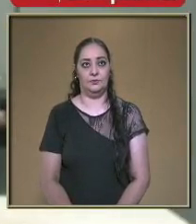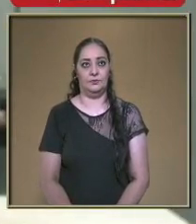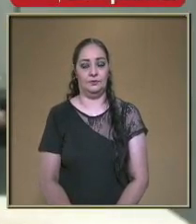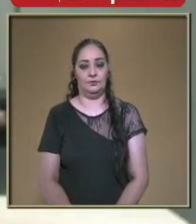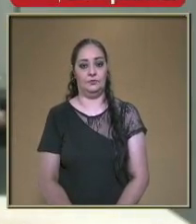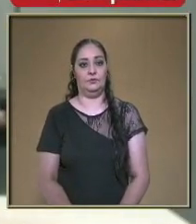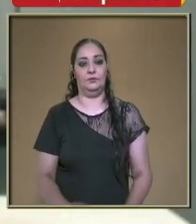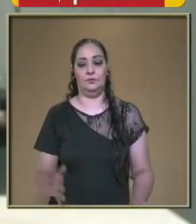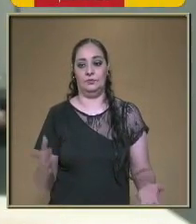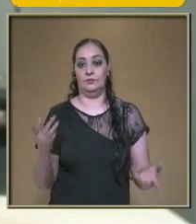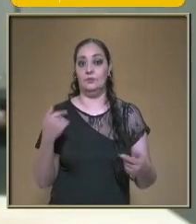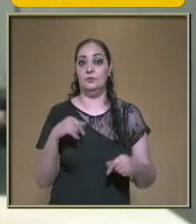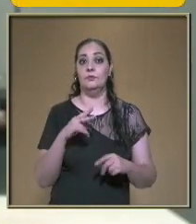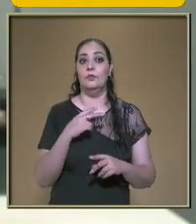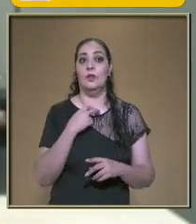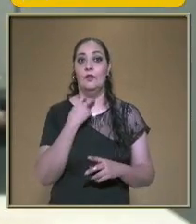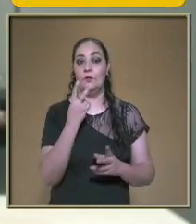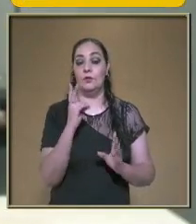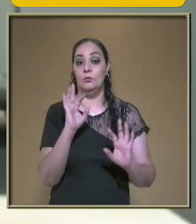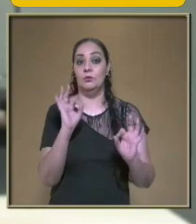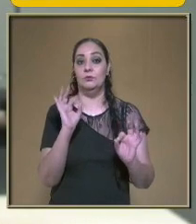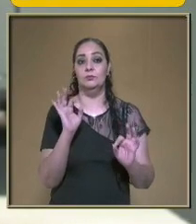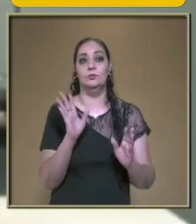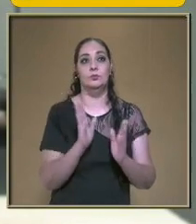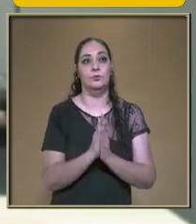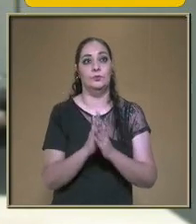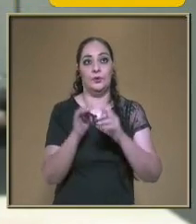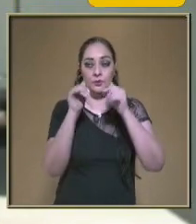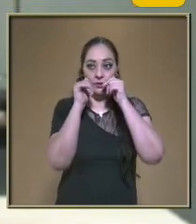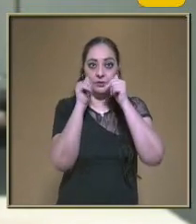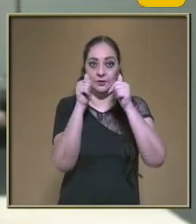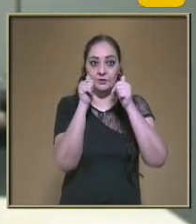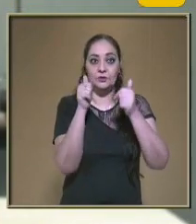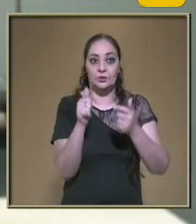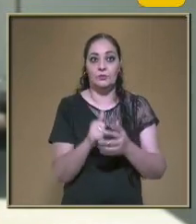It's gonna be with volume, yeah? Okay, please pay attention, class.